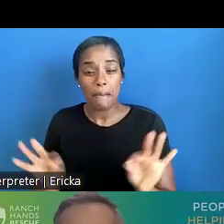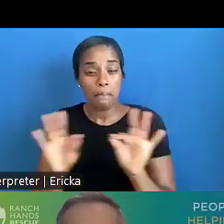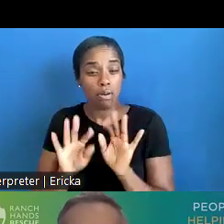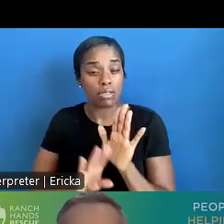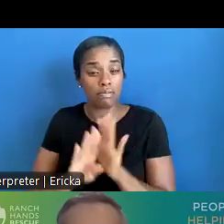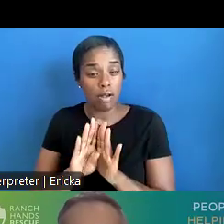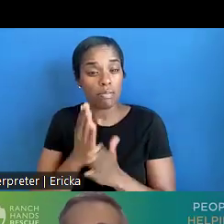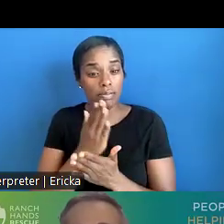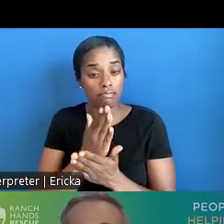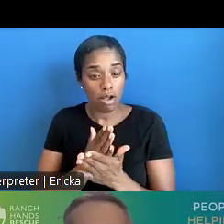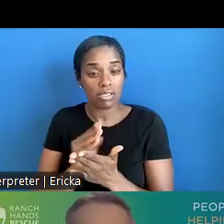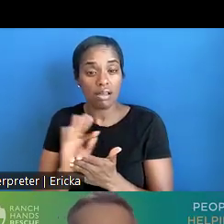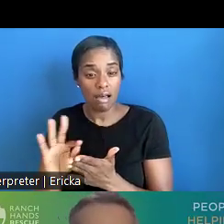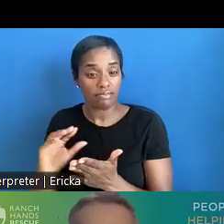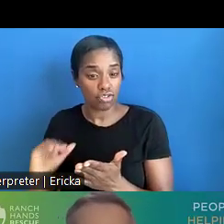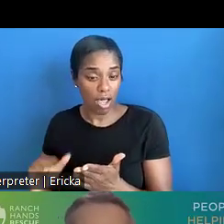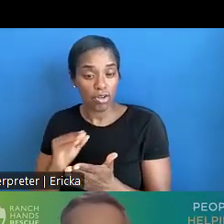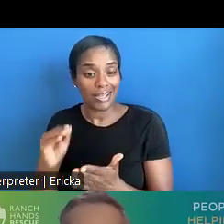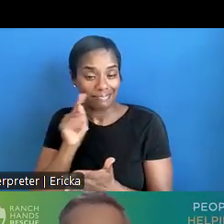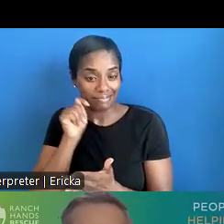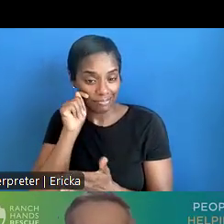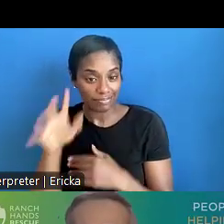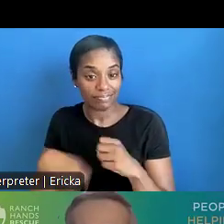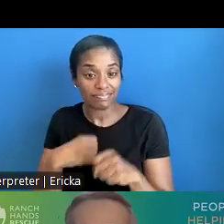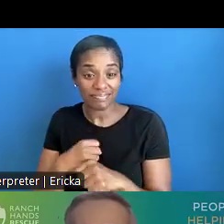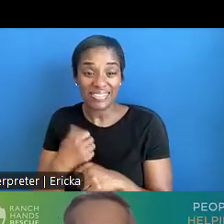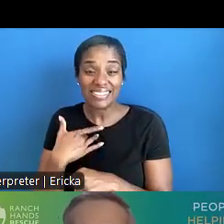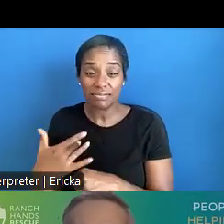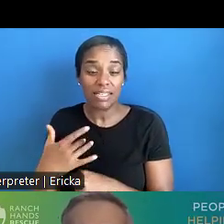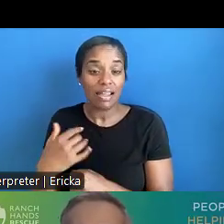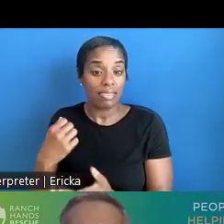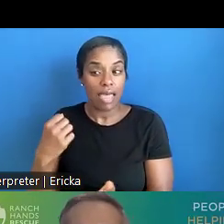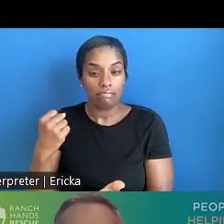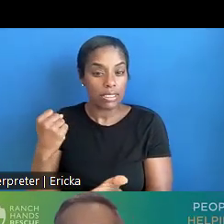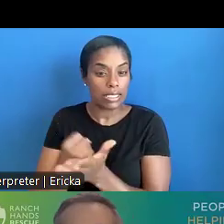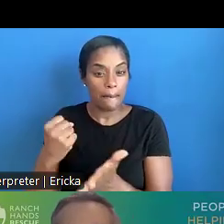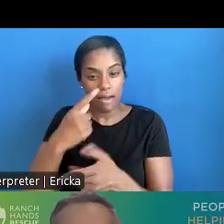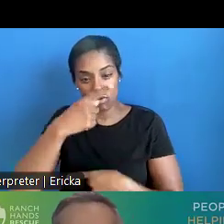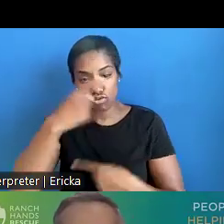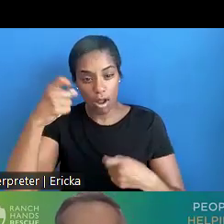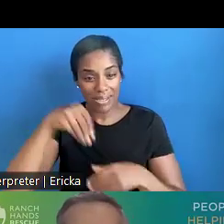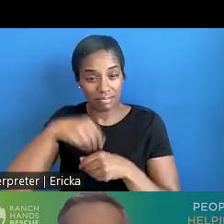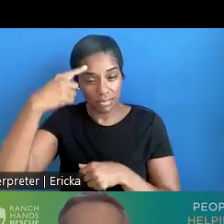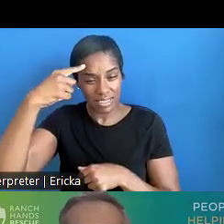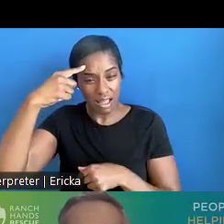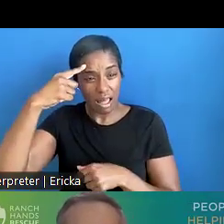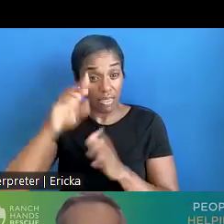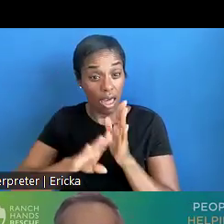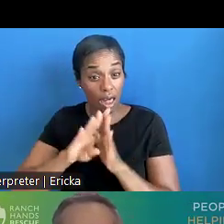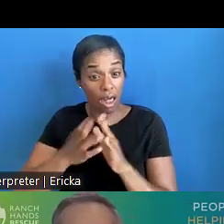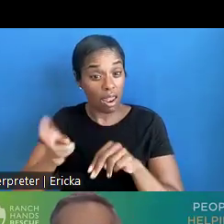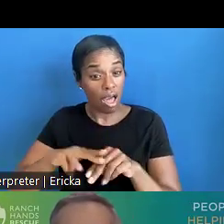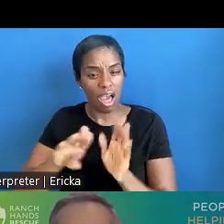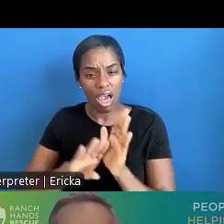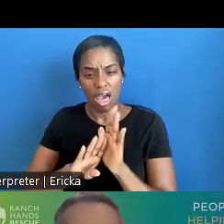and adolescence, many times that timestamp of trauma in the brain derails normal development. And so you